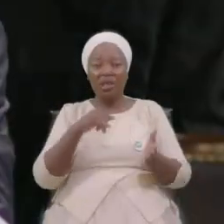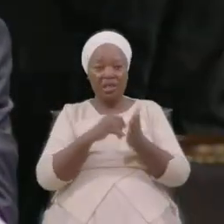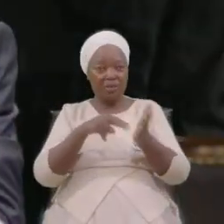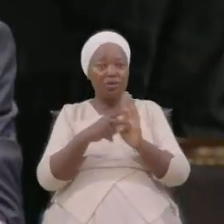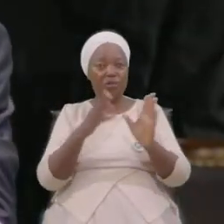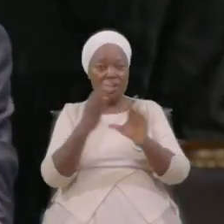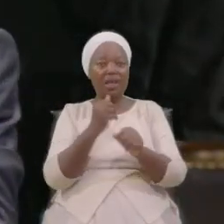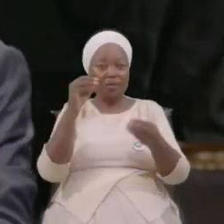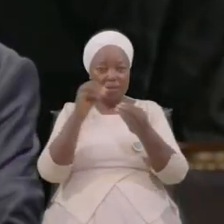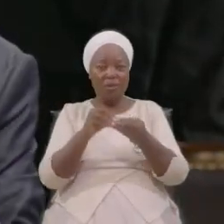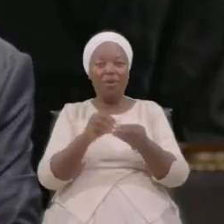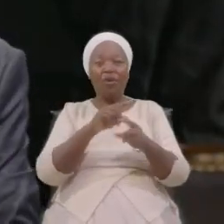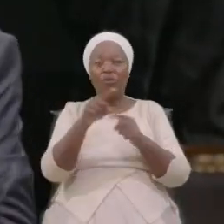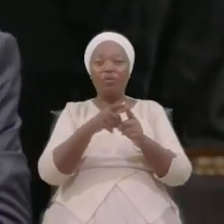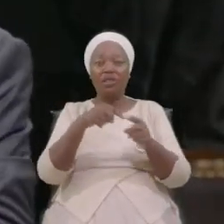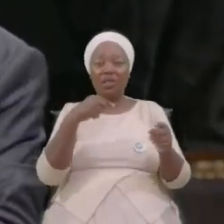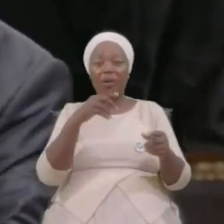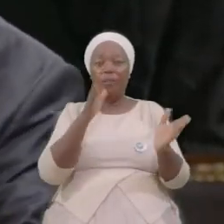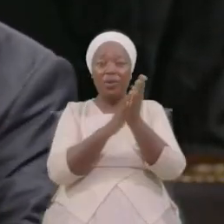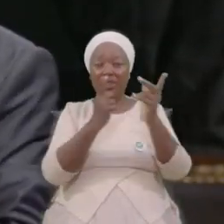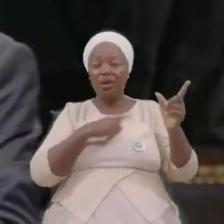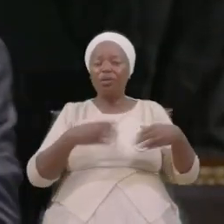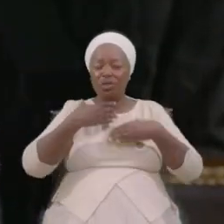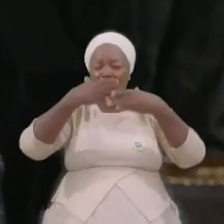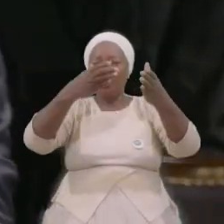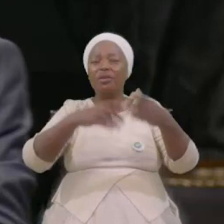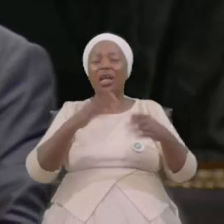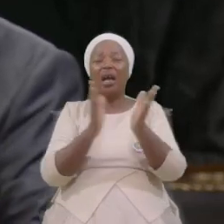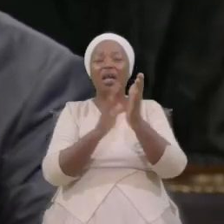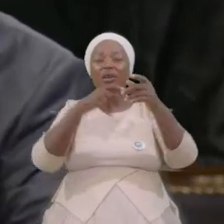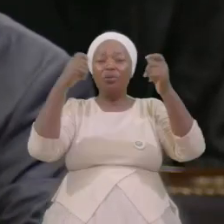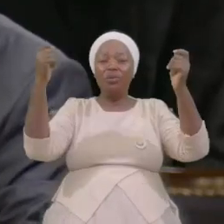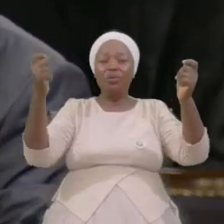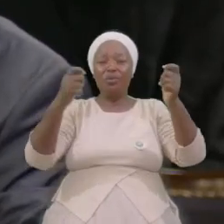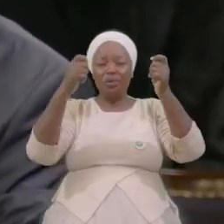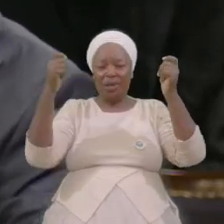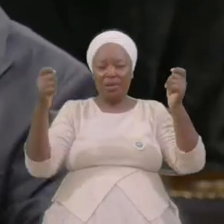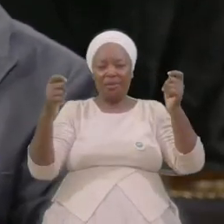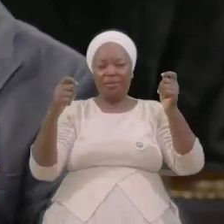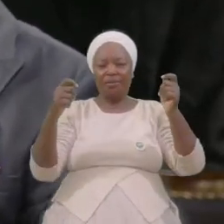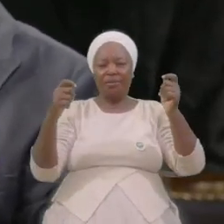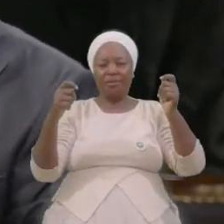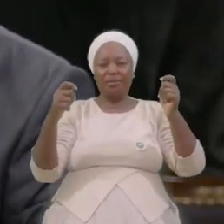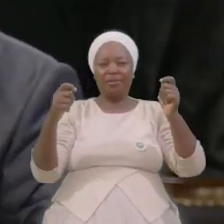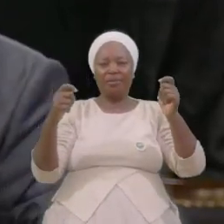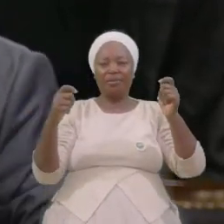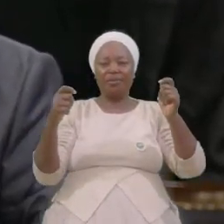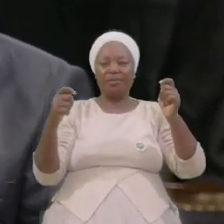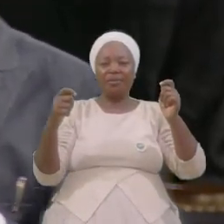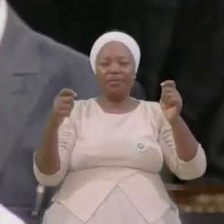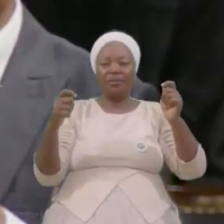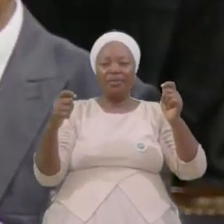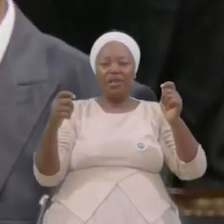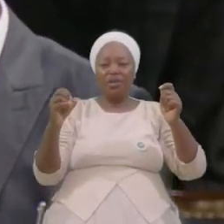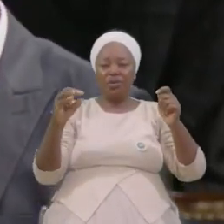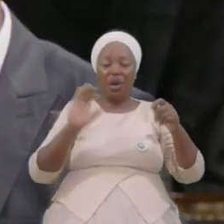the Lord, you shout hallelujah. Say, praise the Lord. Our Father in the Lord is ready. As he comes now to